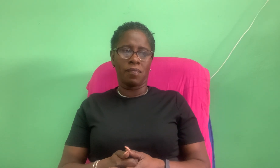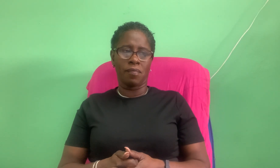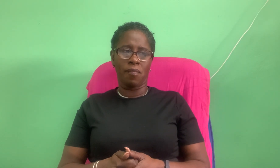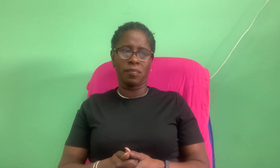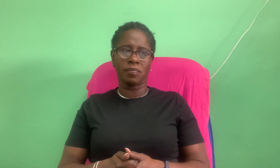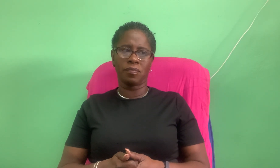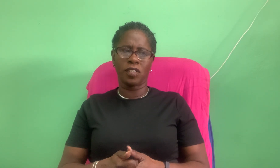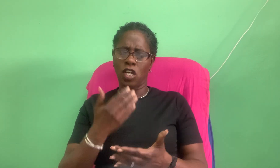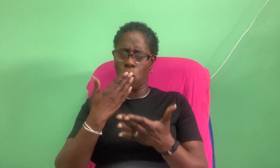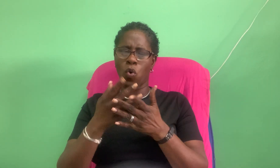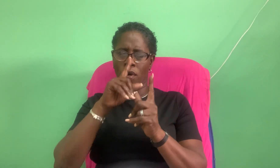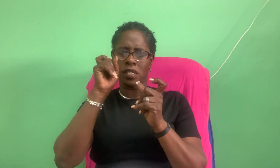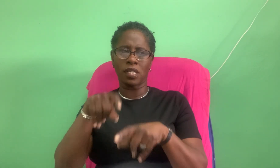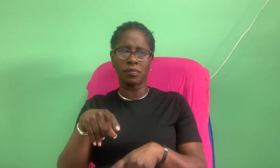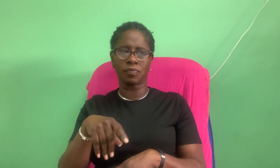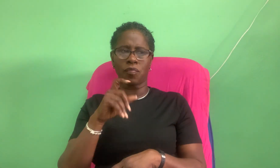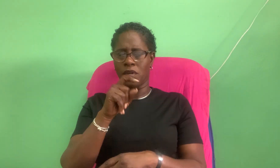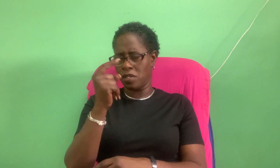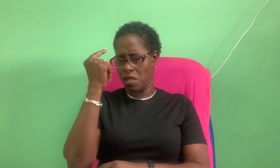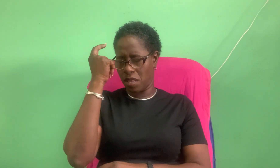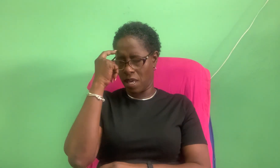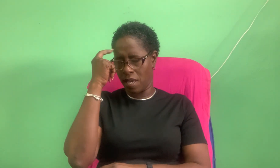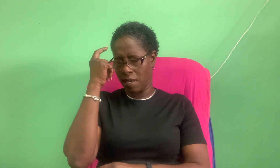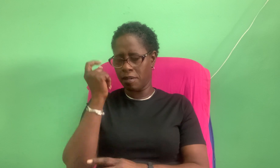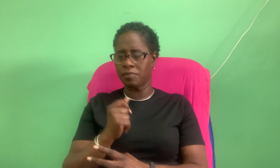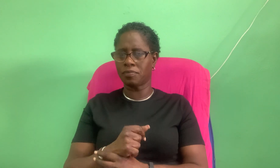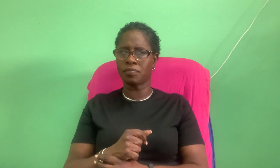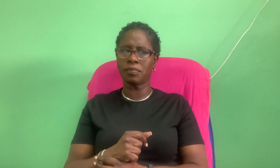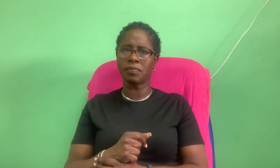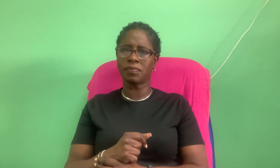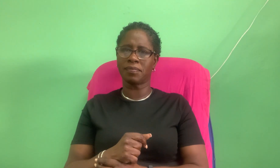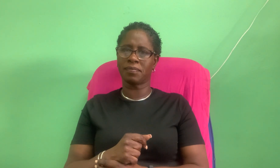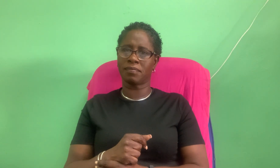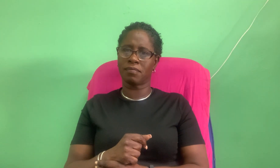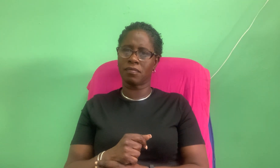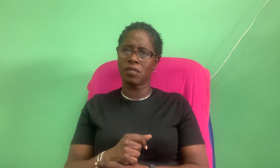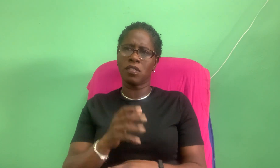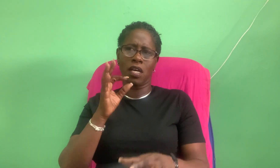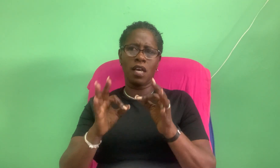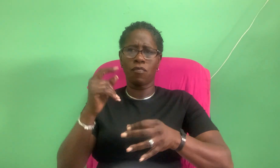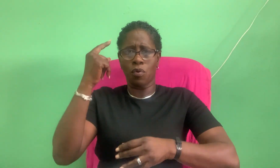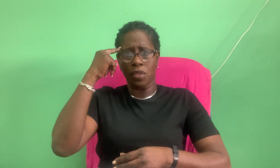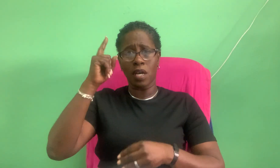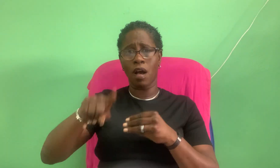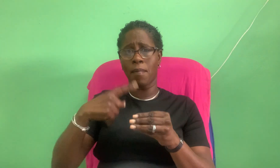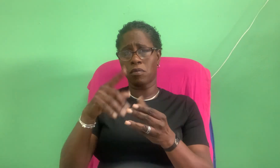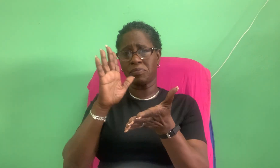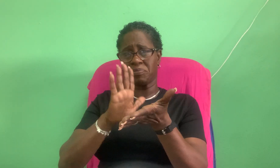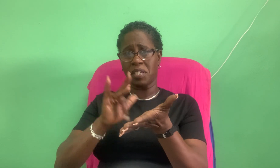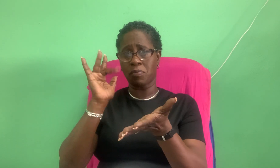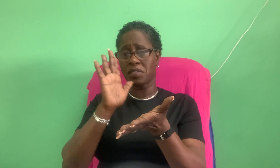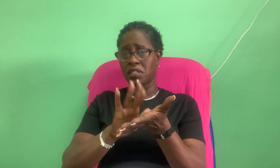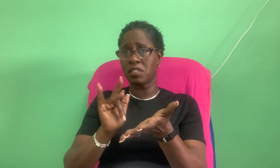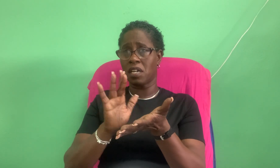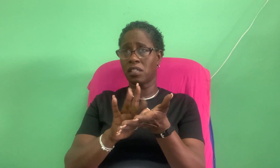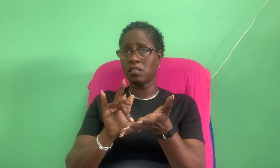Great question. I think my brain first goes to, if we think about exploitation